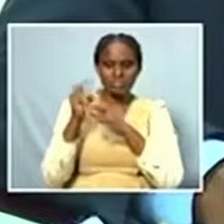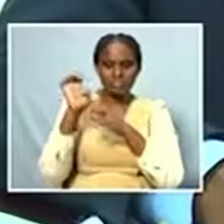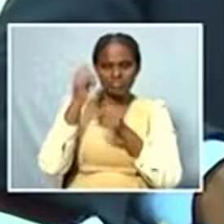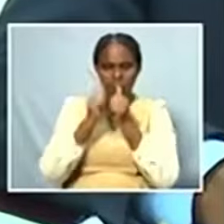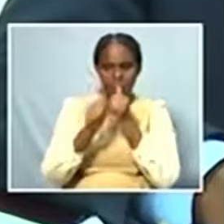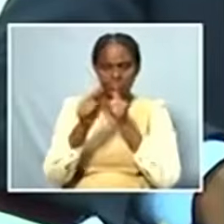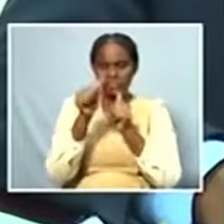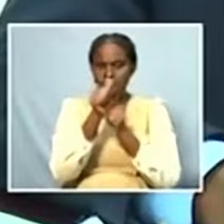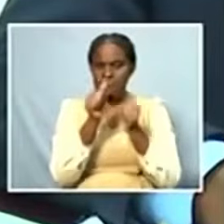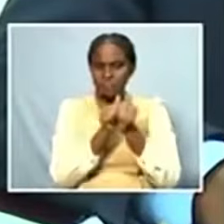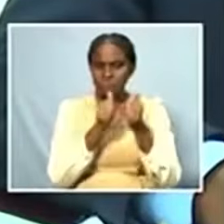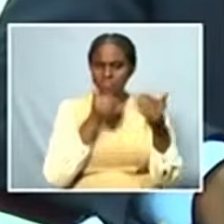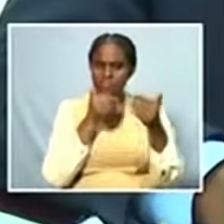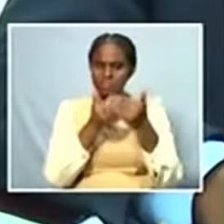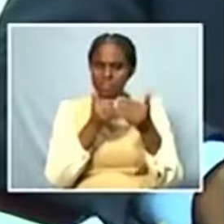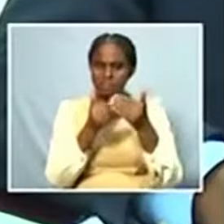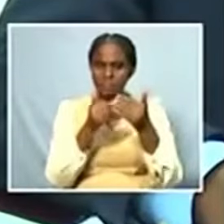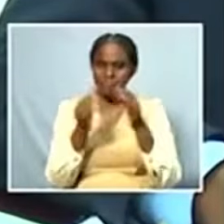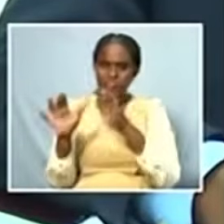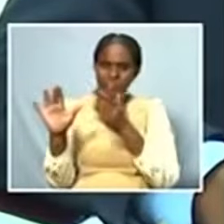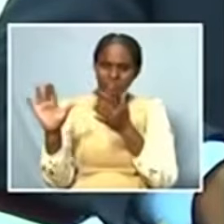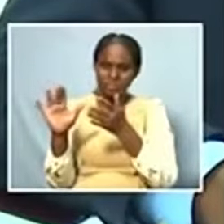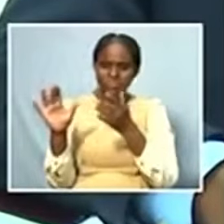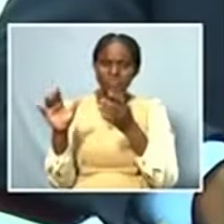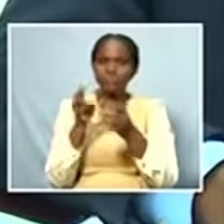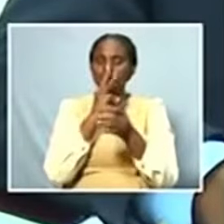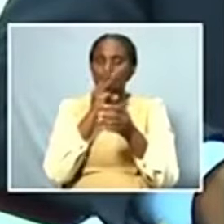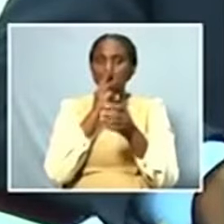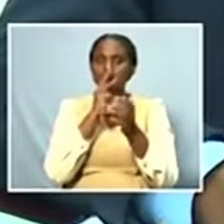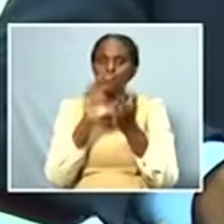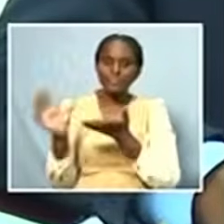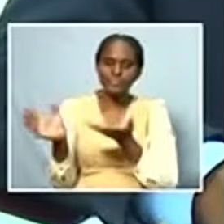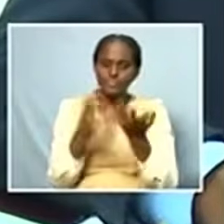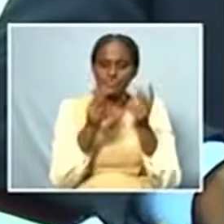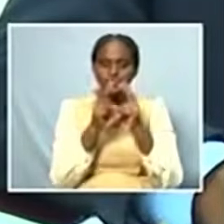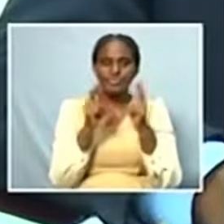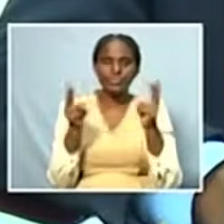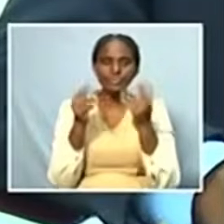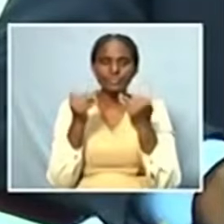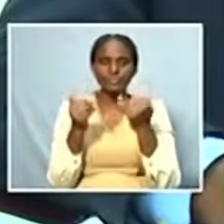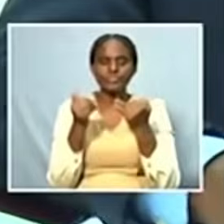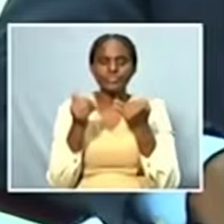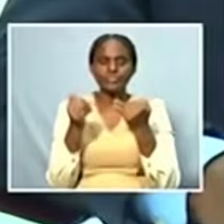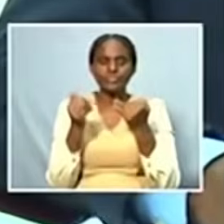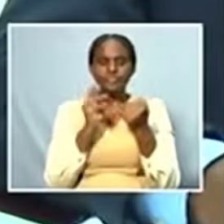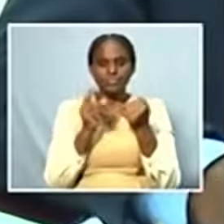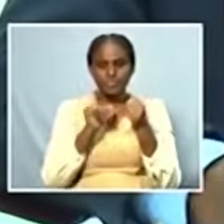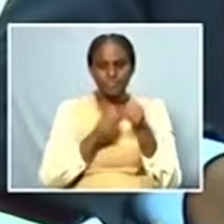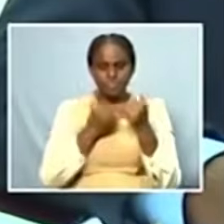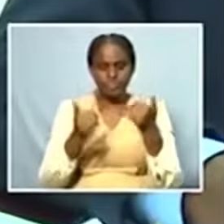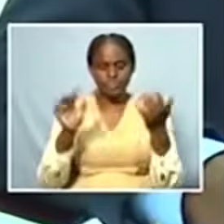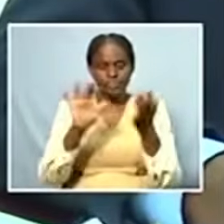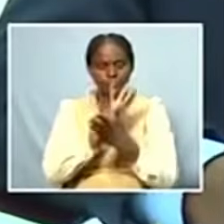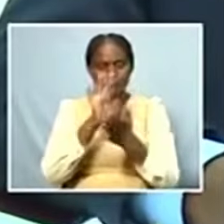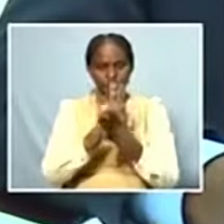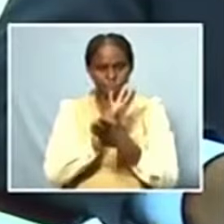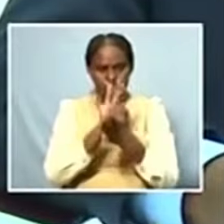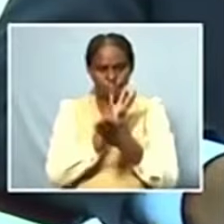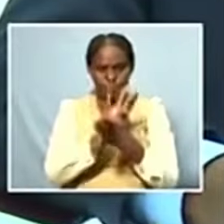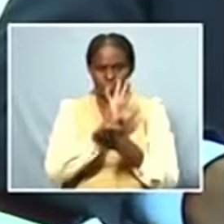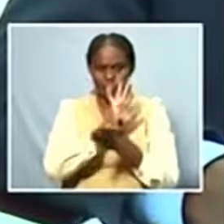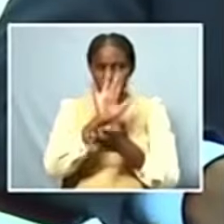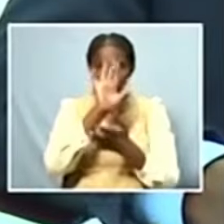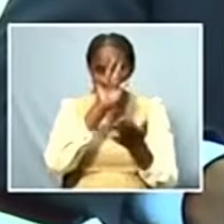was about to be swept away by the floods. So we expedited